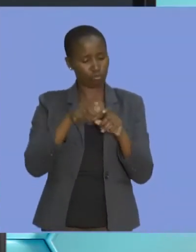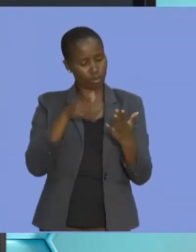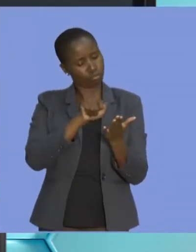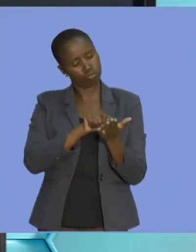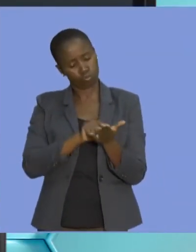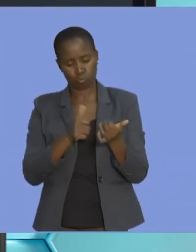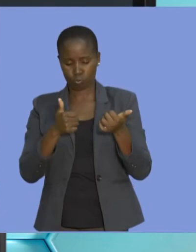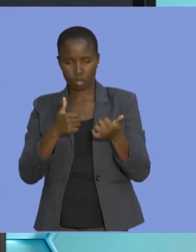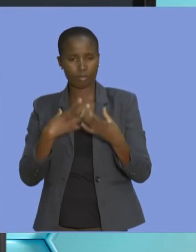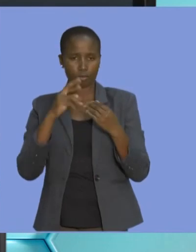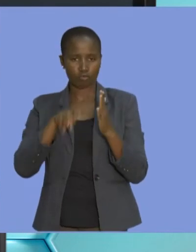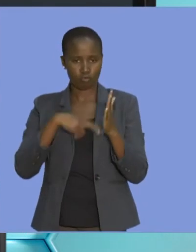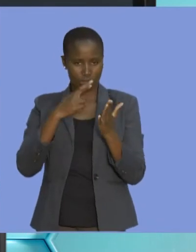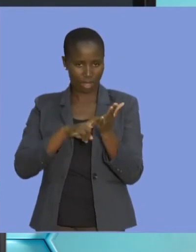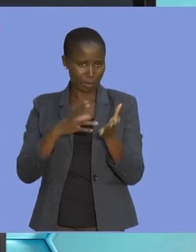Then